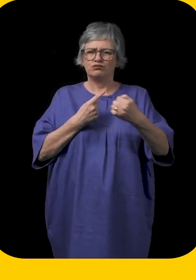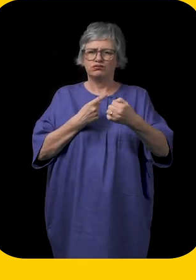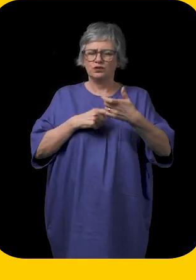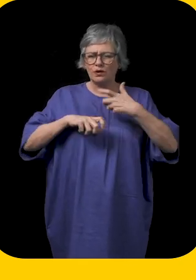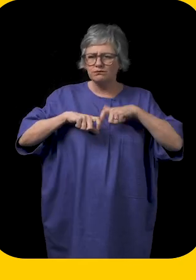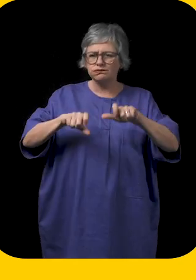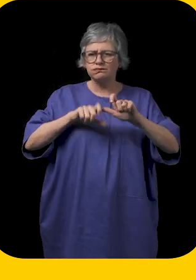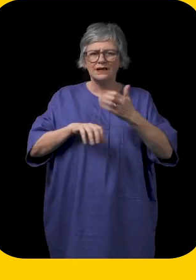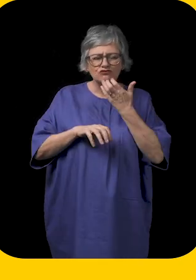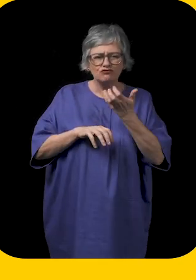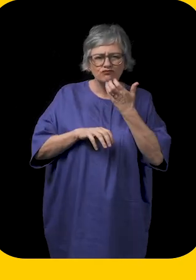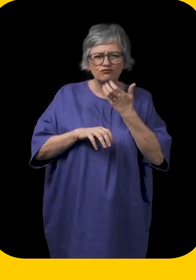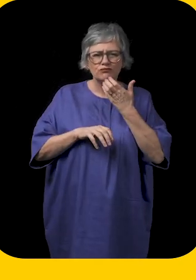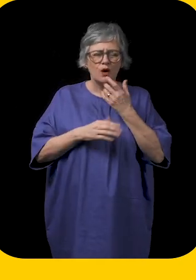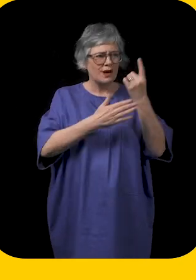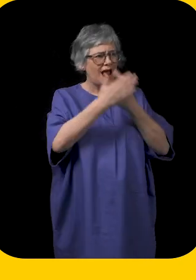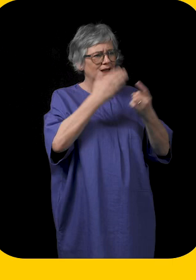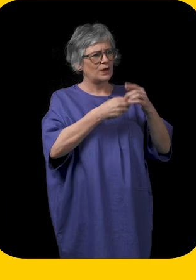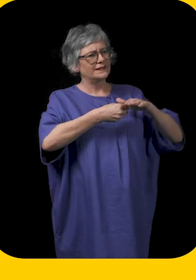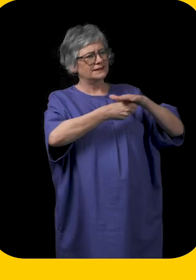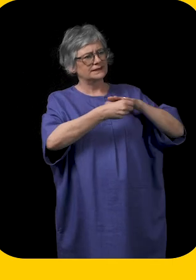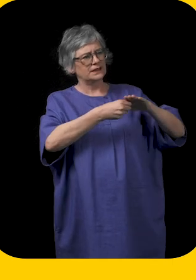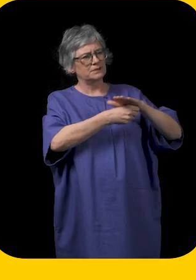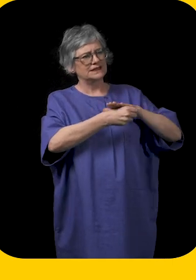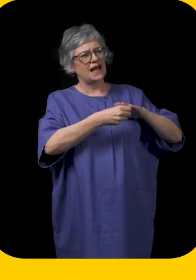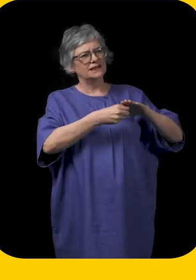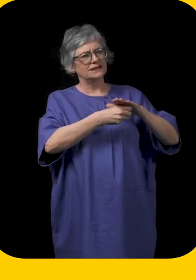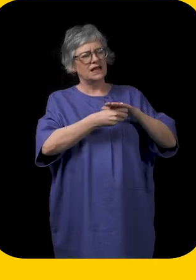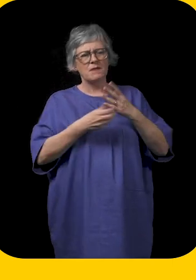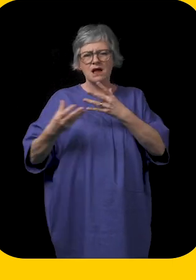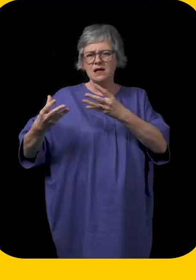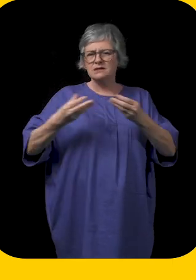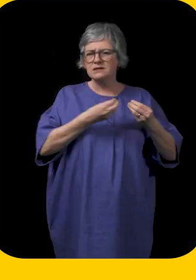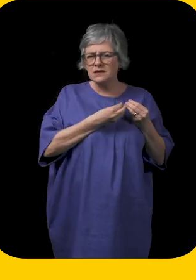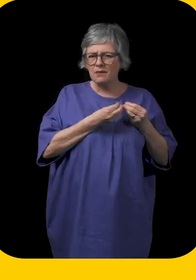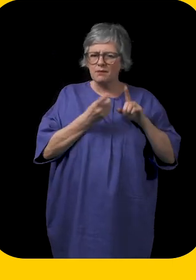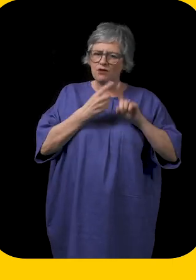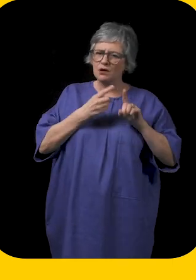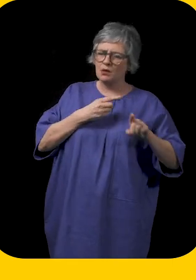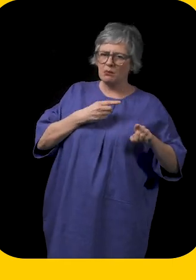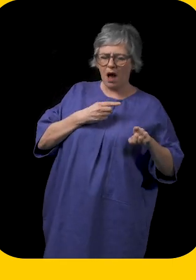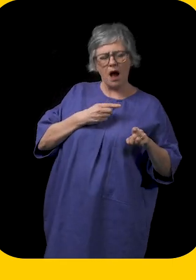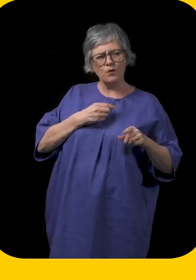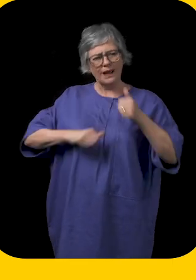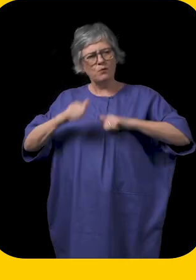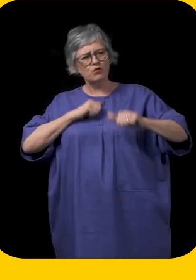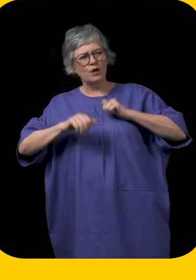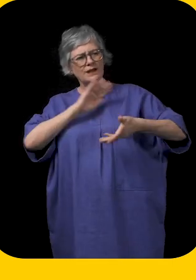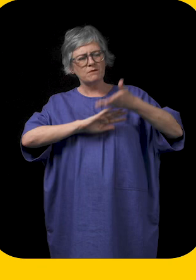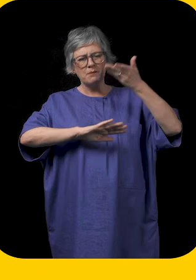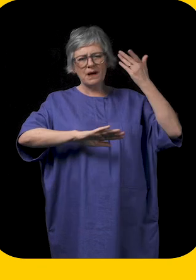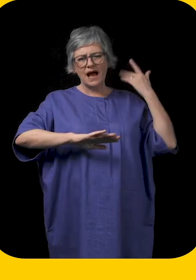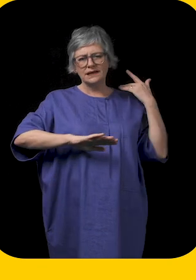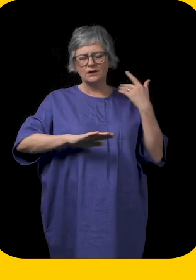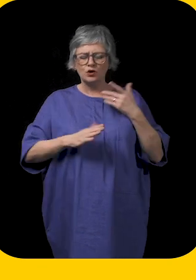knock your resilience in some ways, when we are in such isolated circumstances. And so there's something about me, I actually feel like quite proud